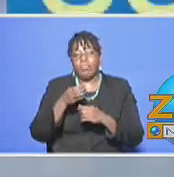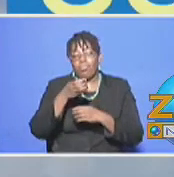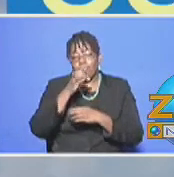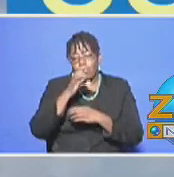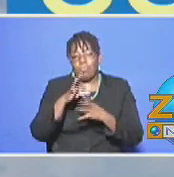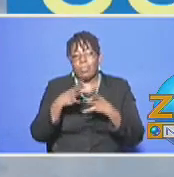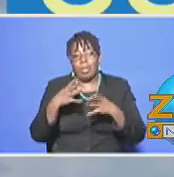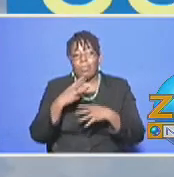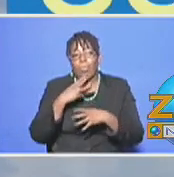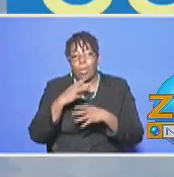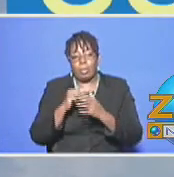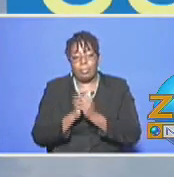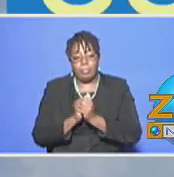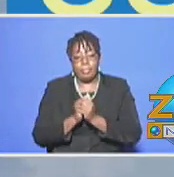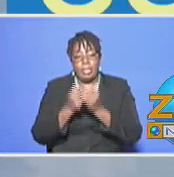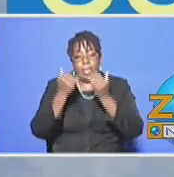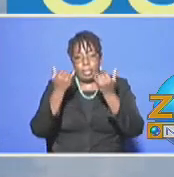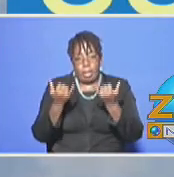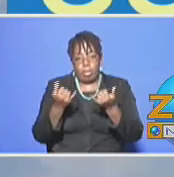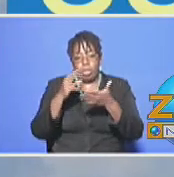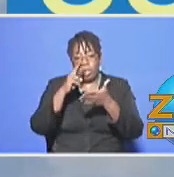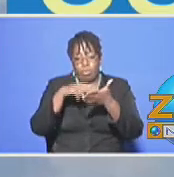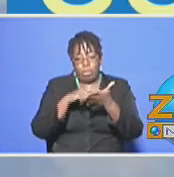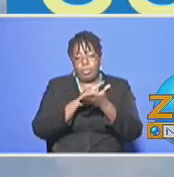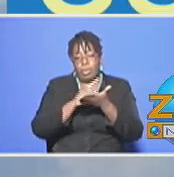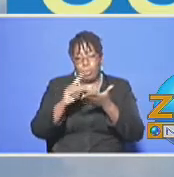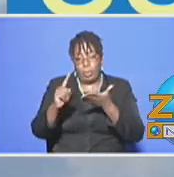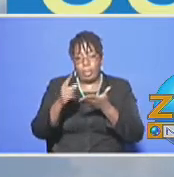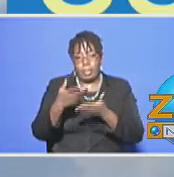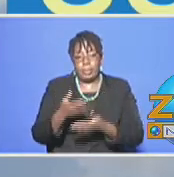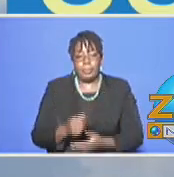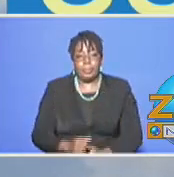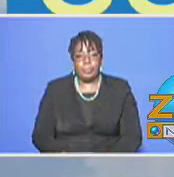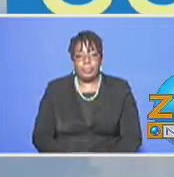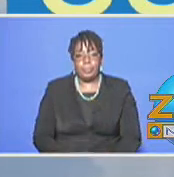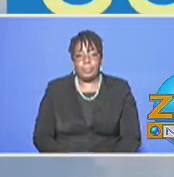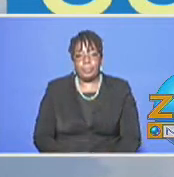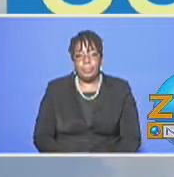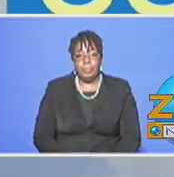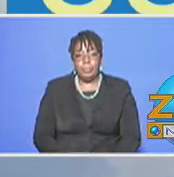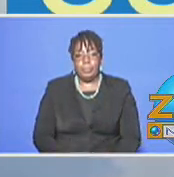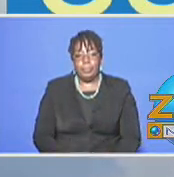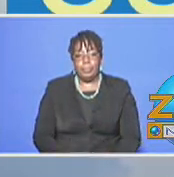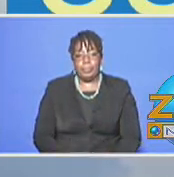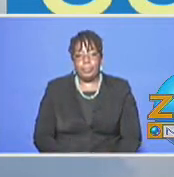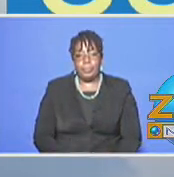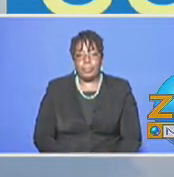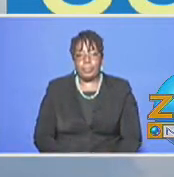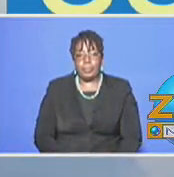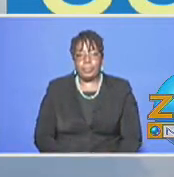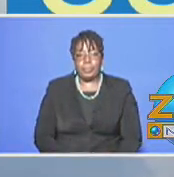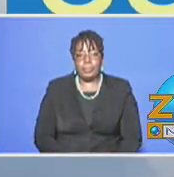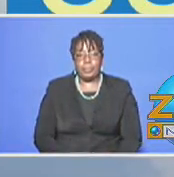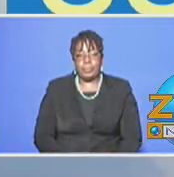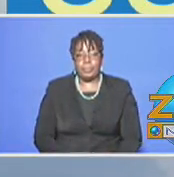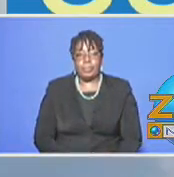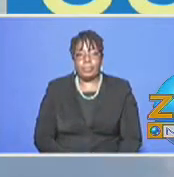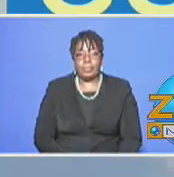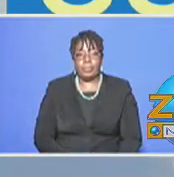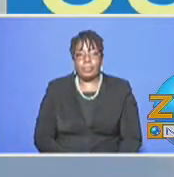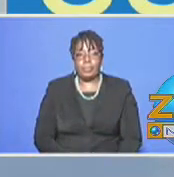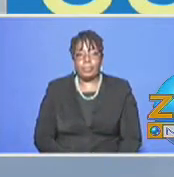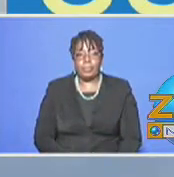daytime. Extended weather forecast, a couple of showers, as we already told you on Thursday. Things drying out a bit on Friday. Showers returning back